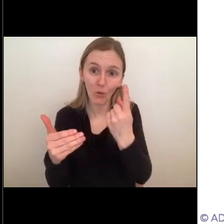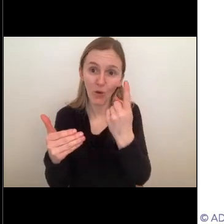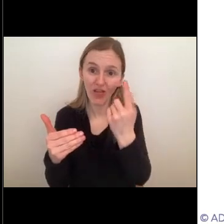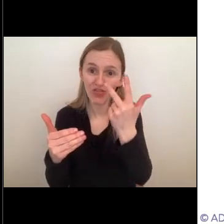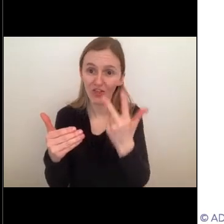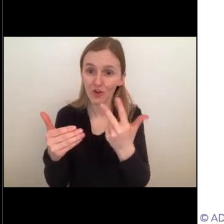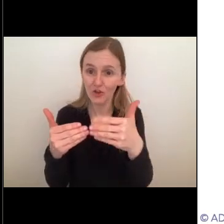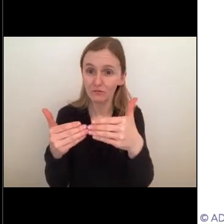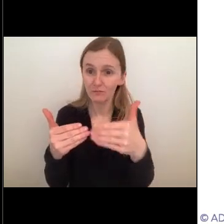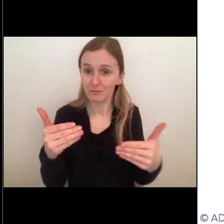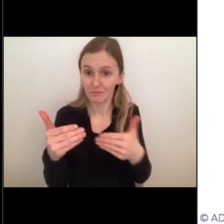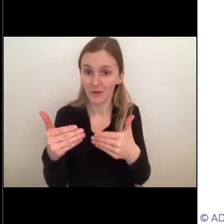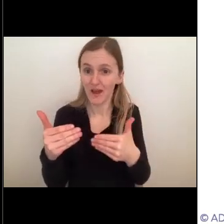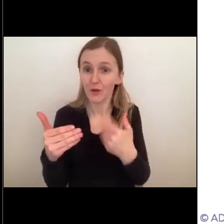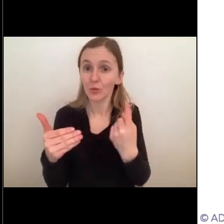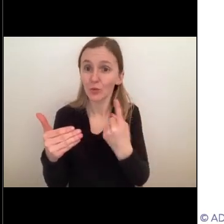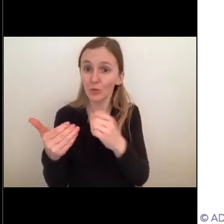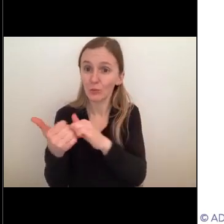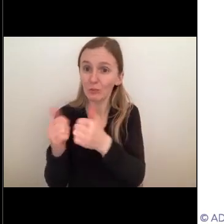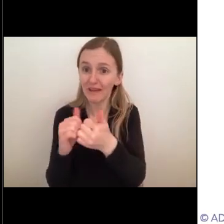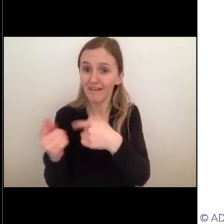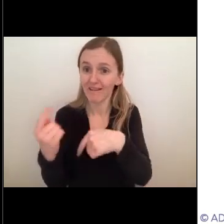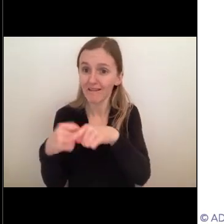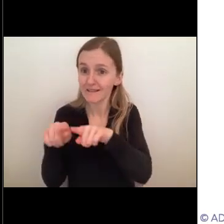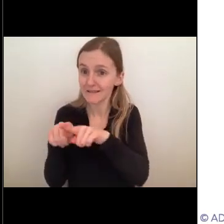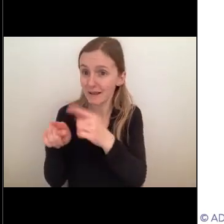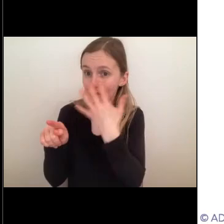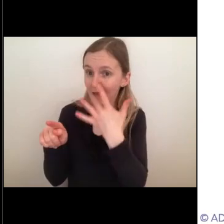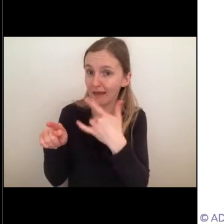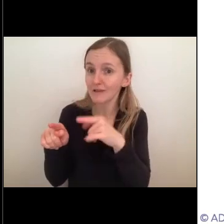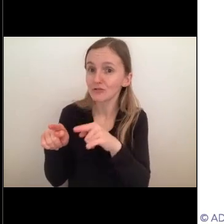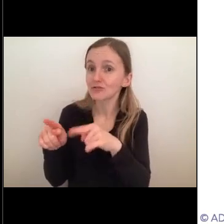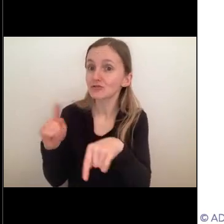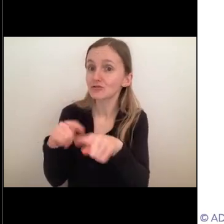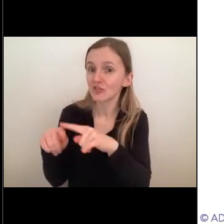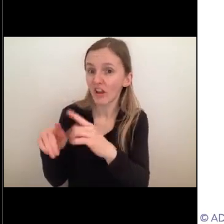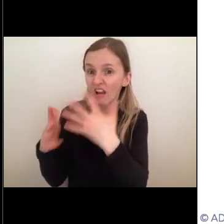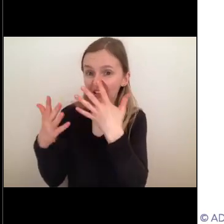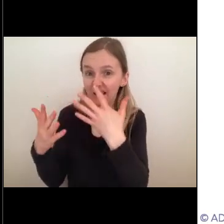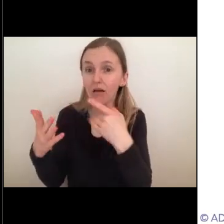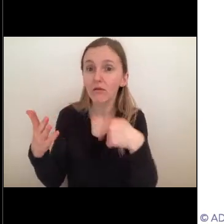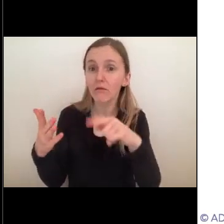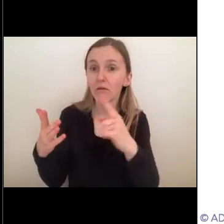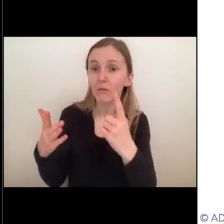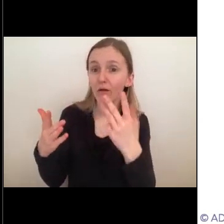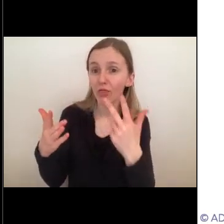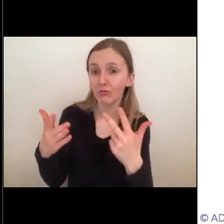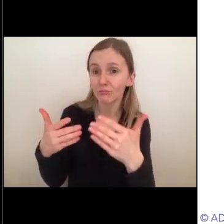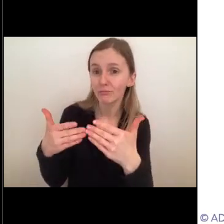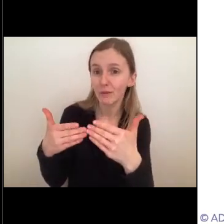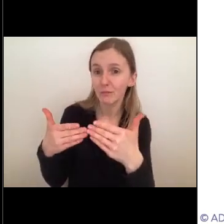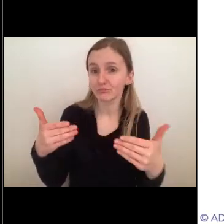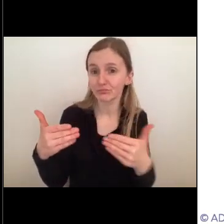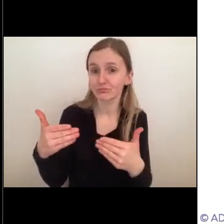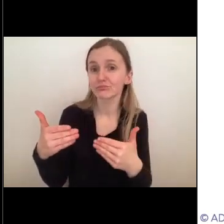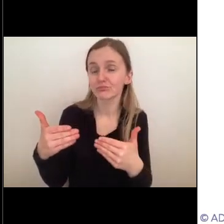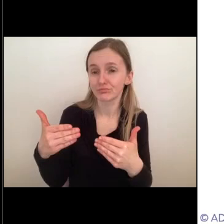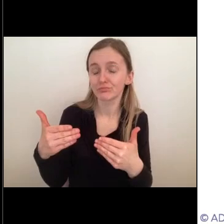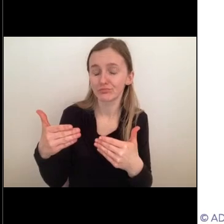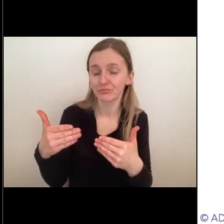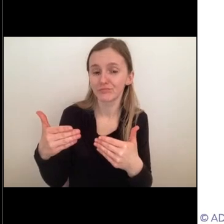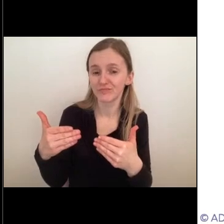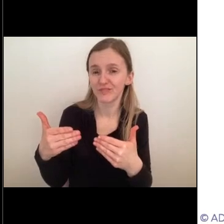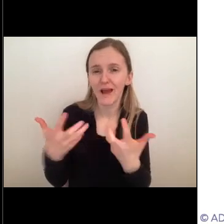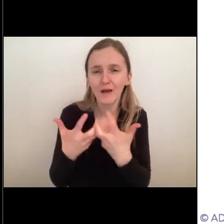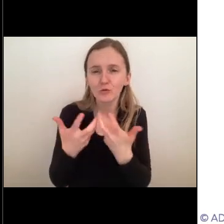relation to their ability to utilise those executive functions in terms of the development of those executive